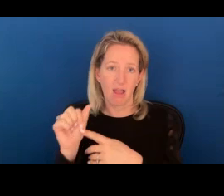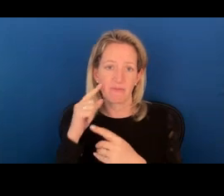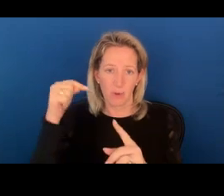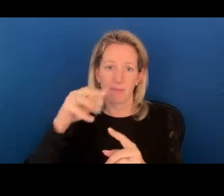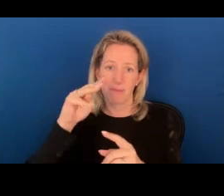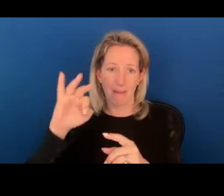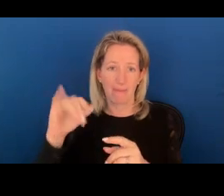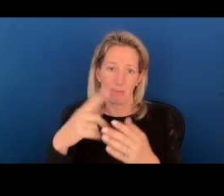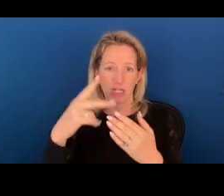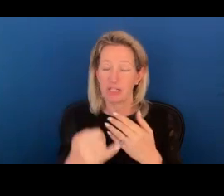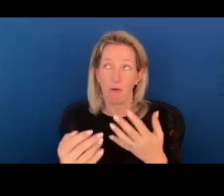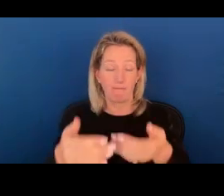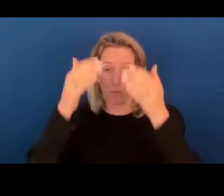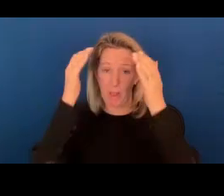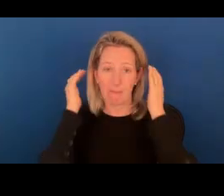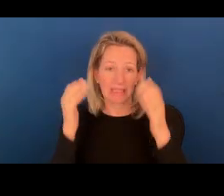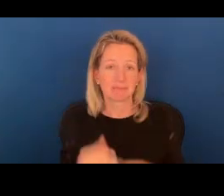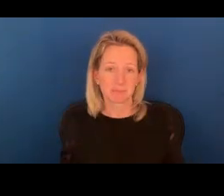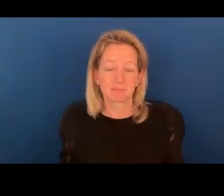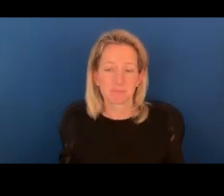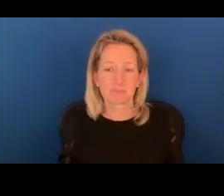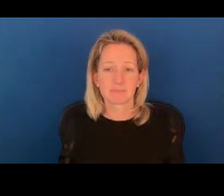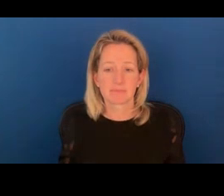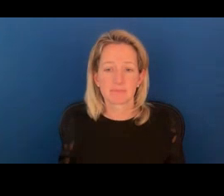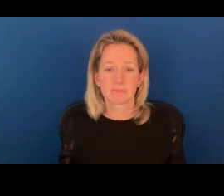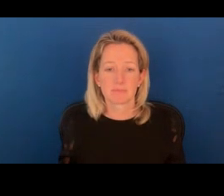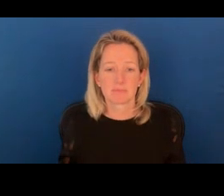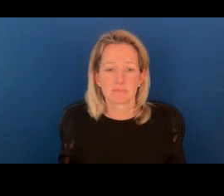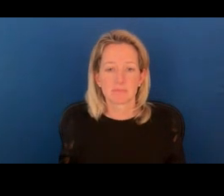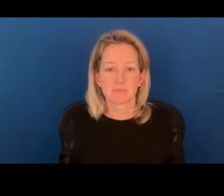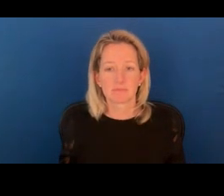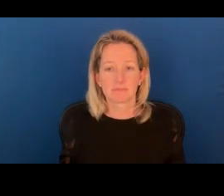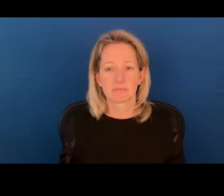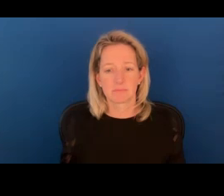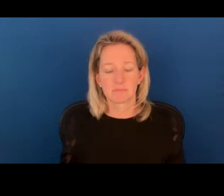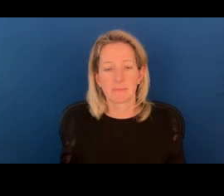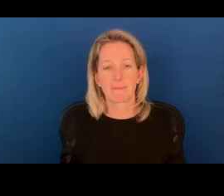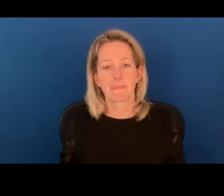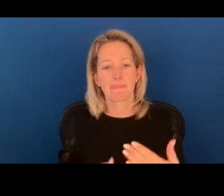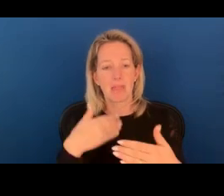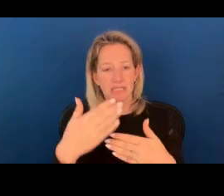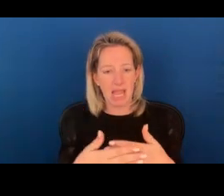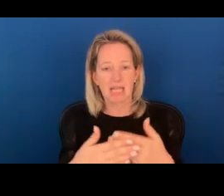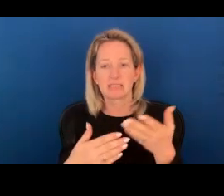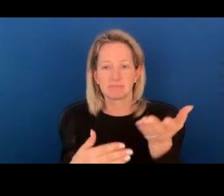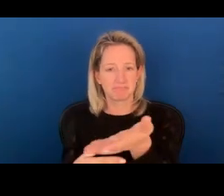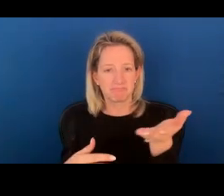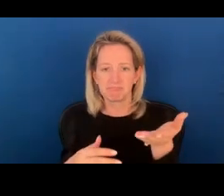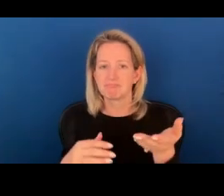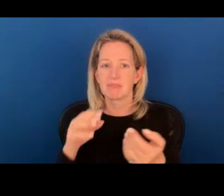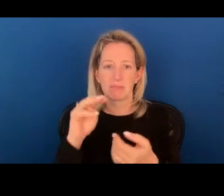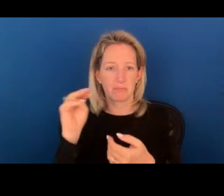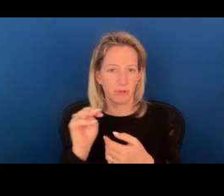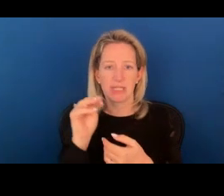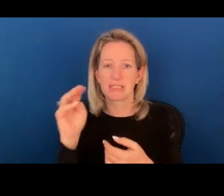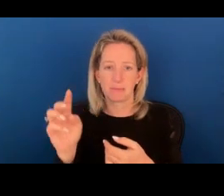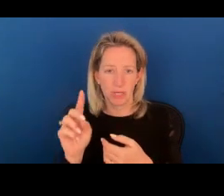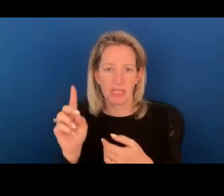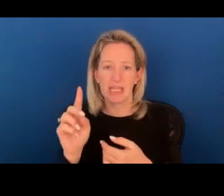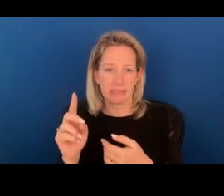please. So you can just go, the next couple are just some of the pictures of the amazing amount of marine debris that I encountered on this